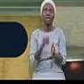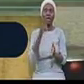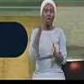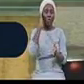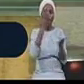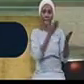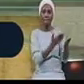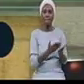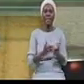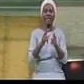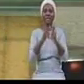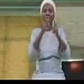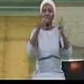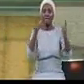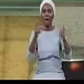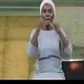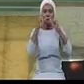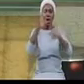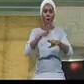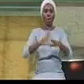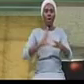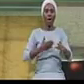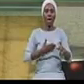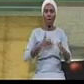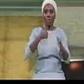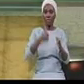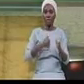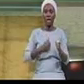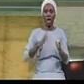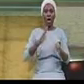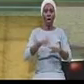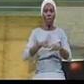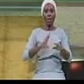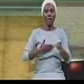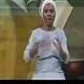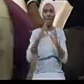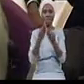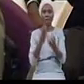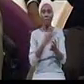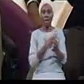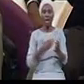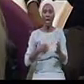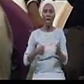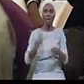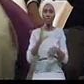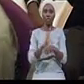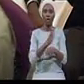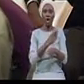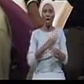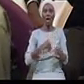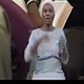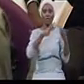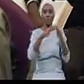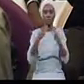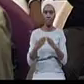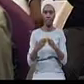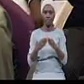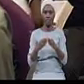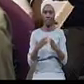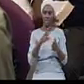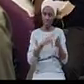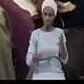upon ourselves, upon our families, upon our church, and upon our community. I'm coming to Hosea chapter